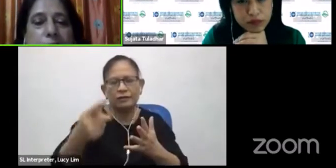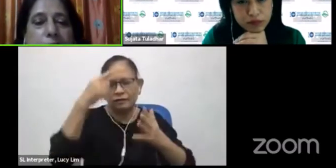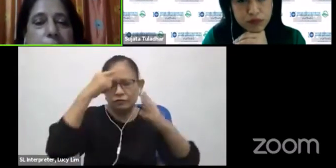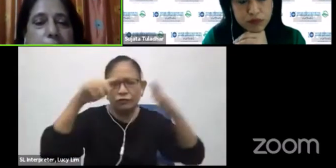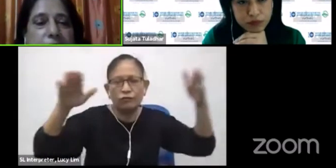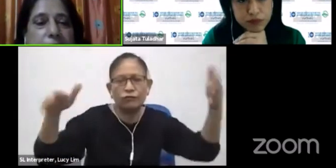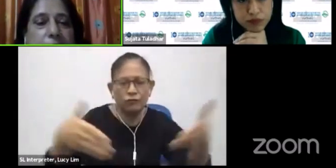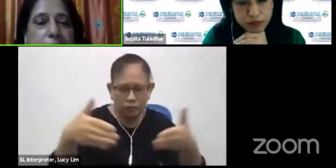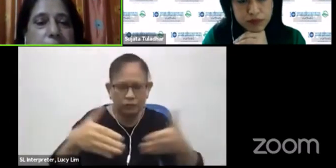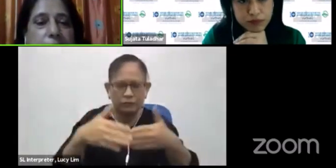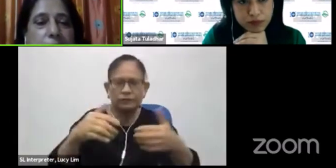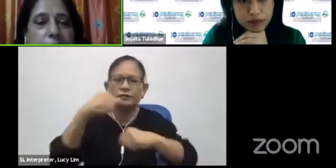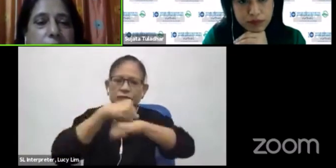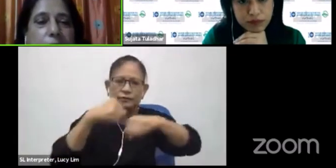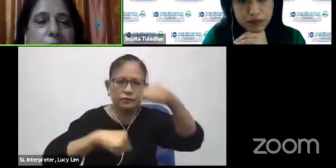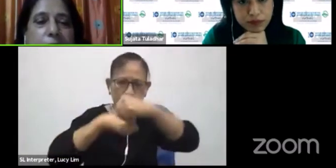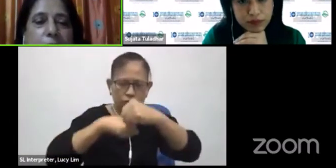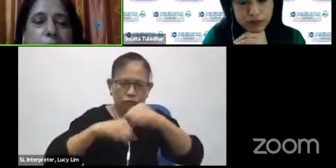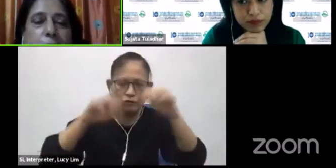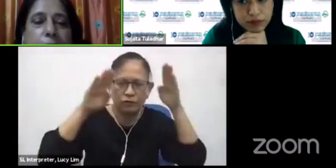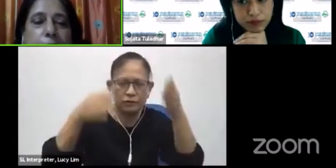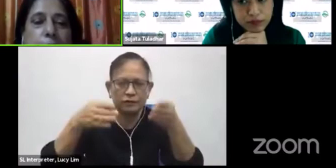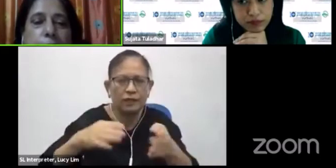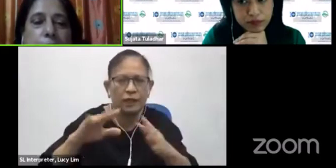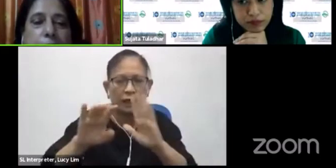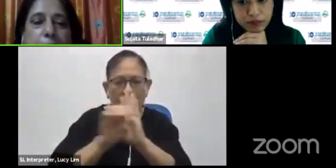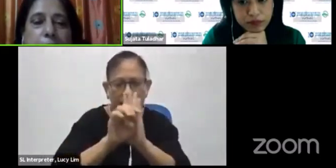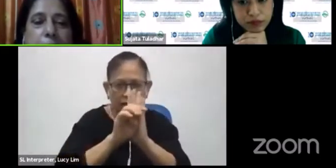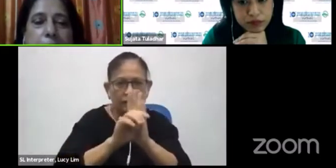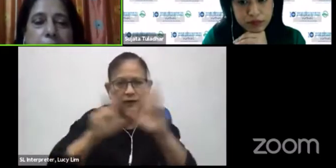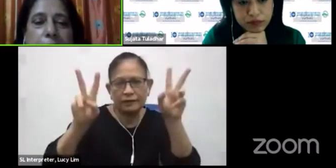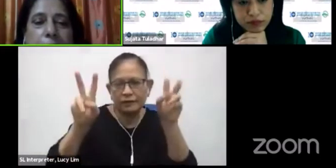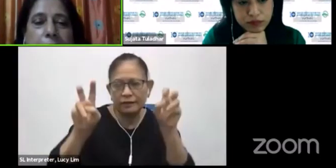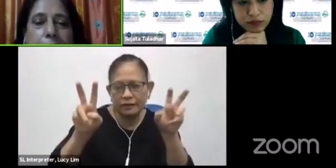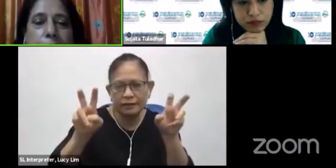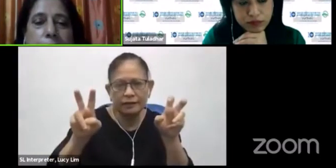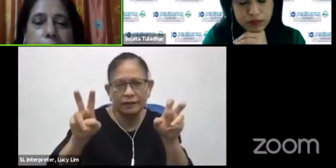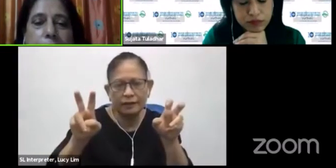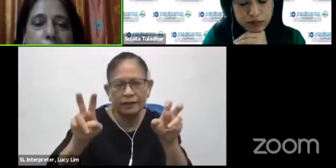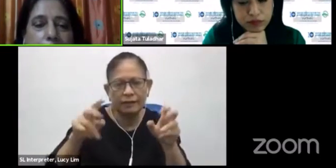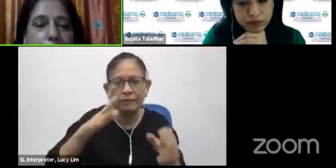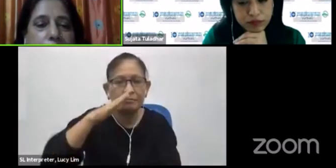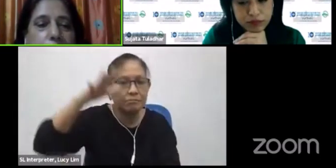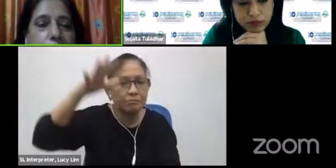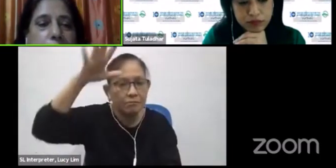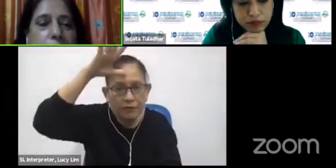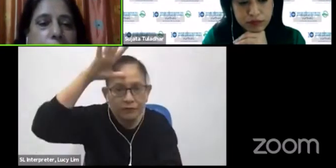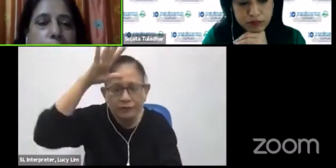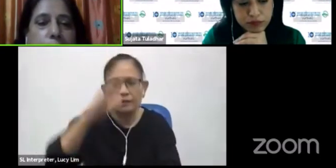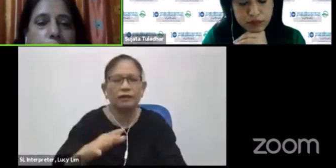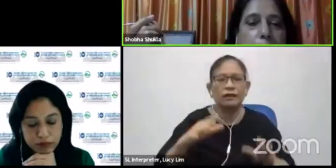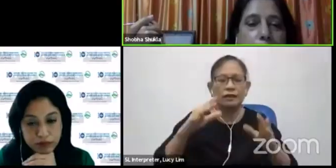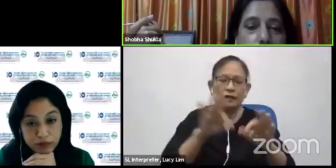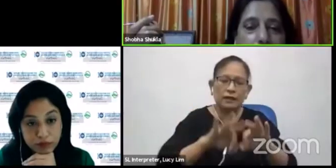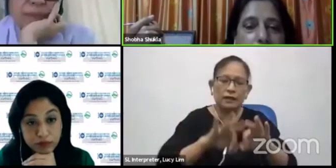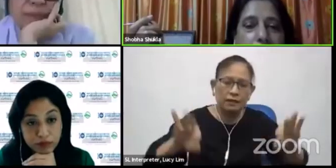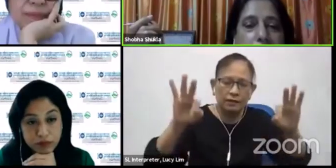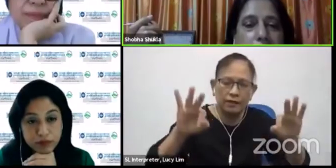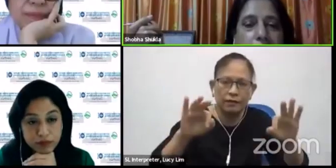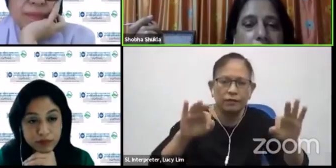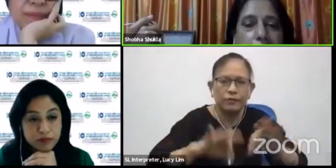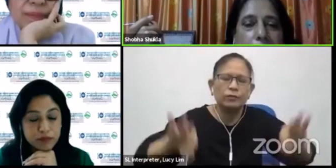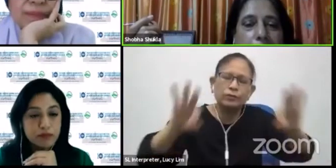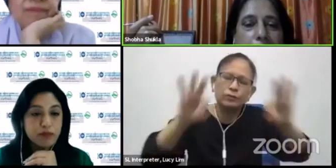of gender-based violence. For example, issues of parenting, issues of love, importance of